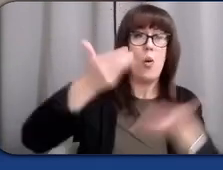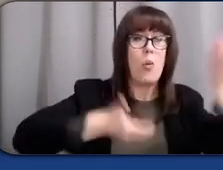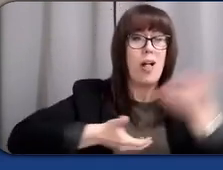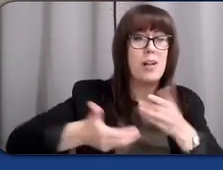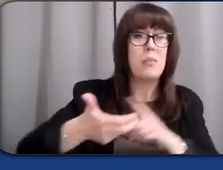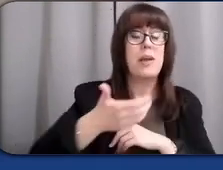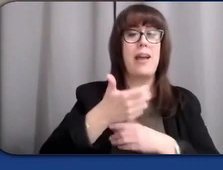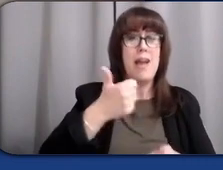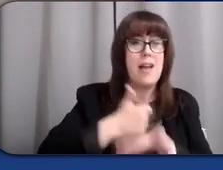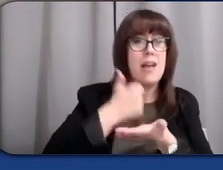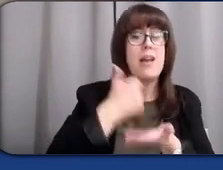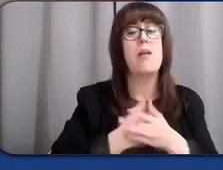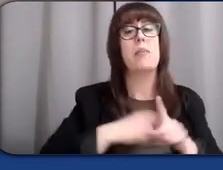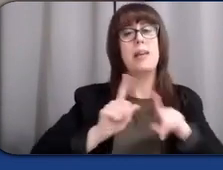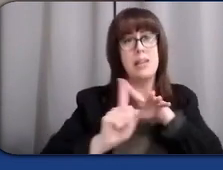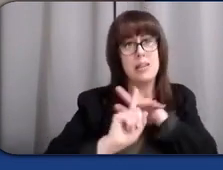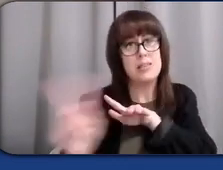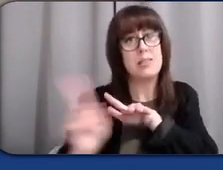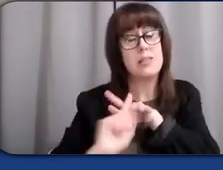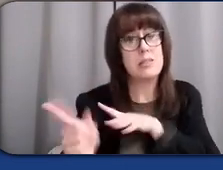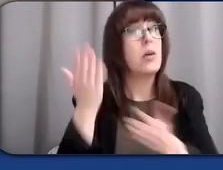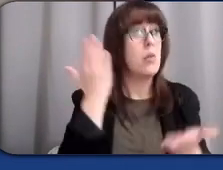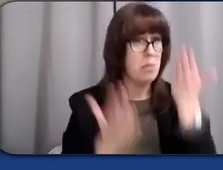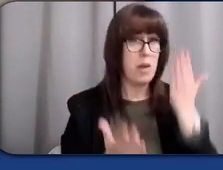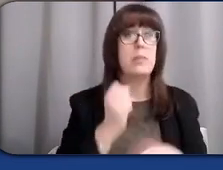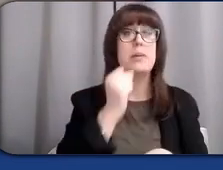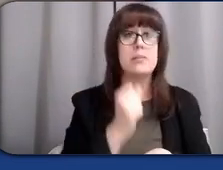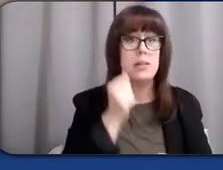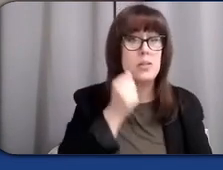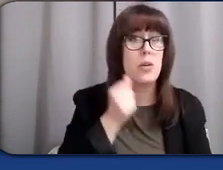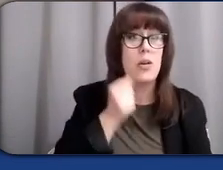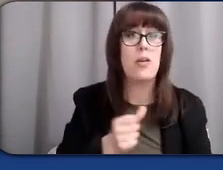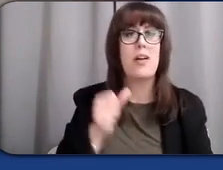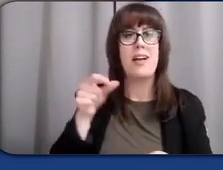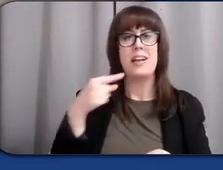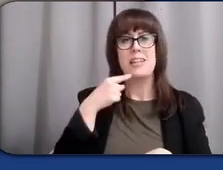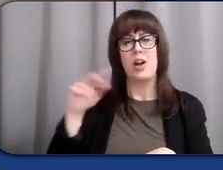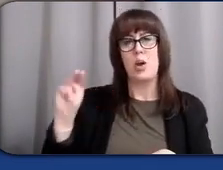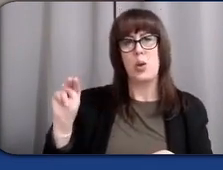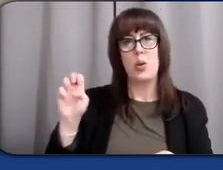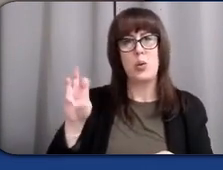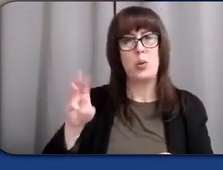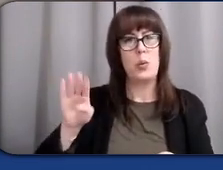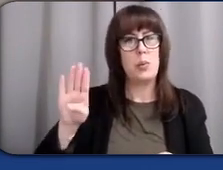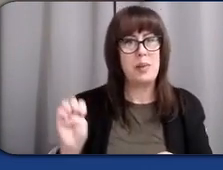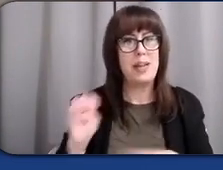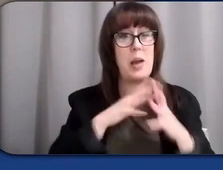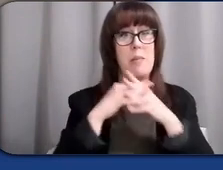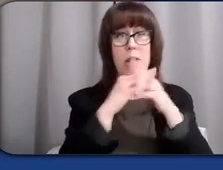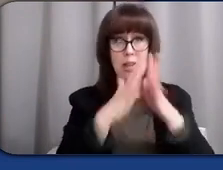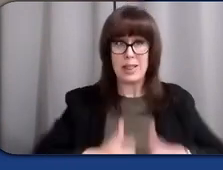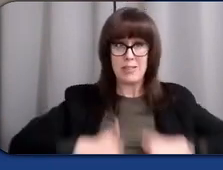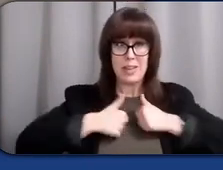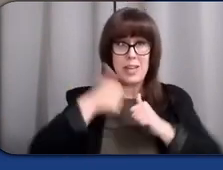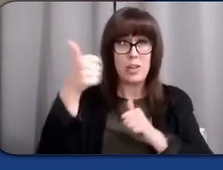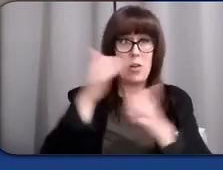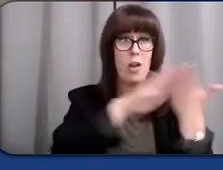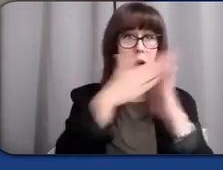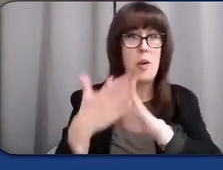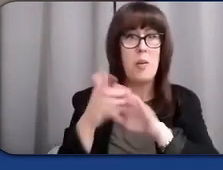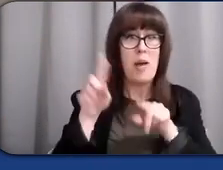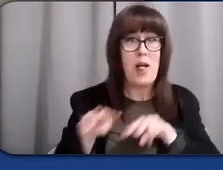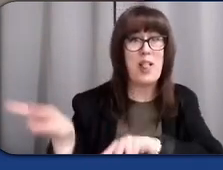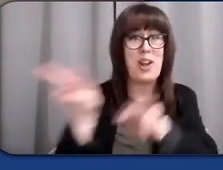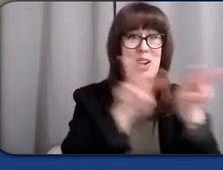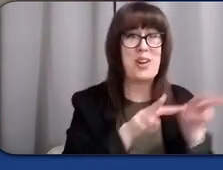refugees and other immigrants. You may very well have South Sudanese or Janubi Americans, as I call them, living in your own communities. Look around,